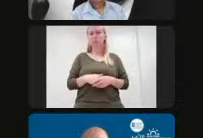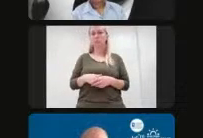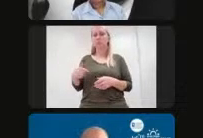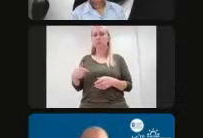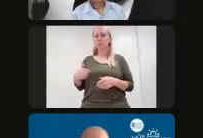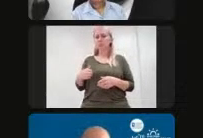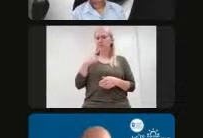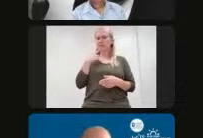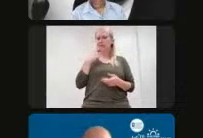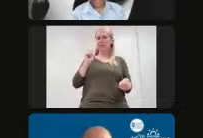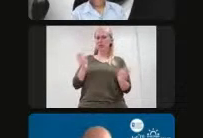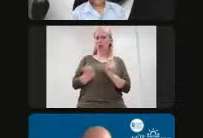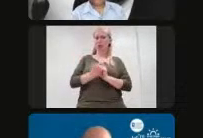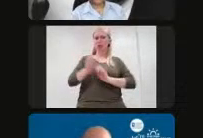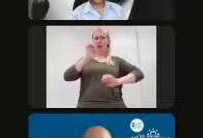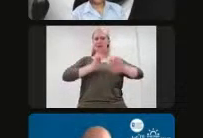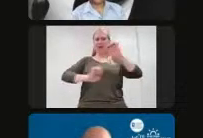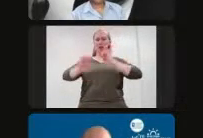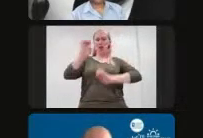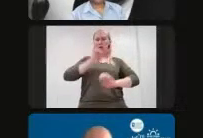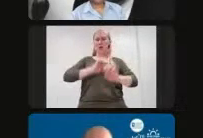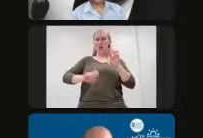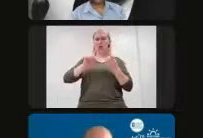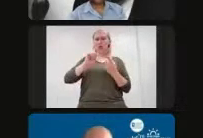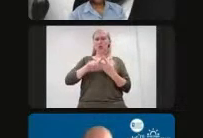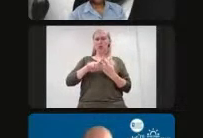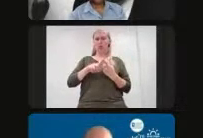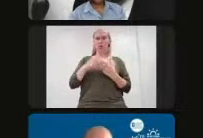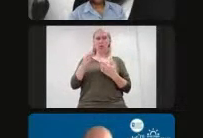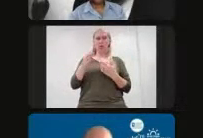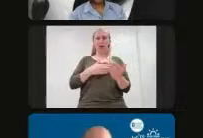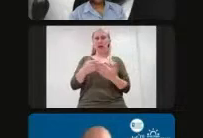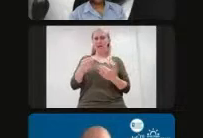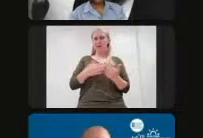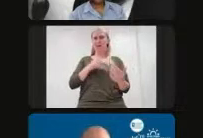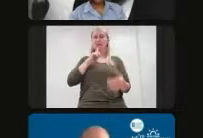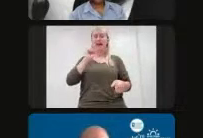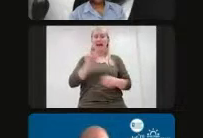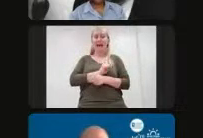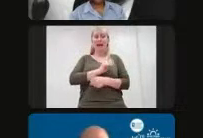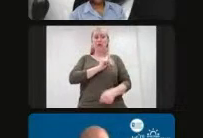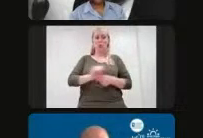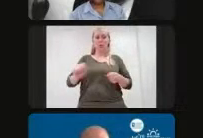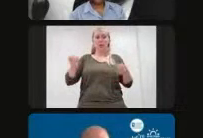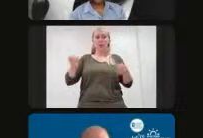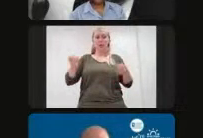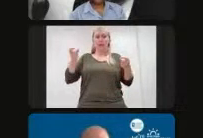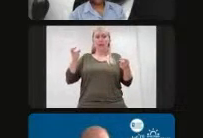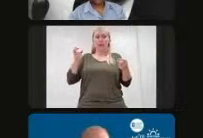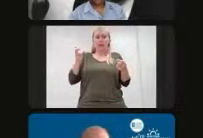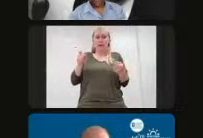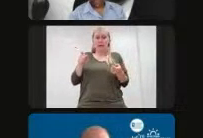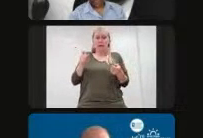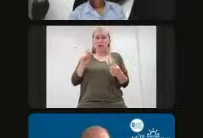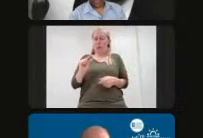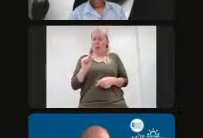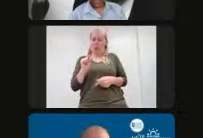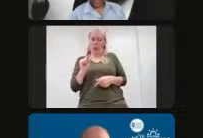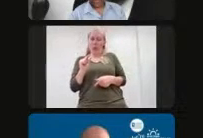definitely change evaluation of curriculum to whatever like actual like minuscule ability we have over